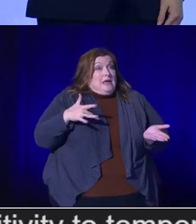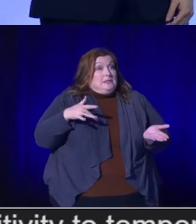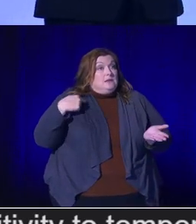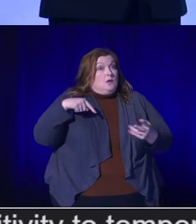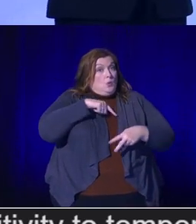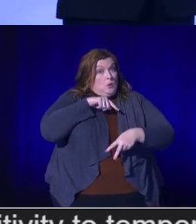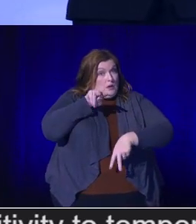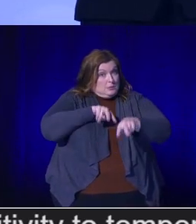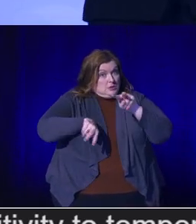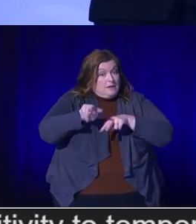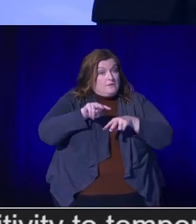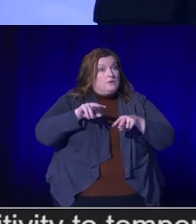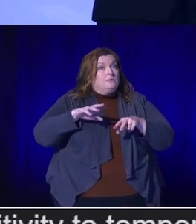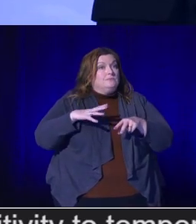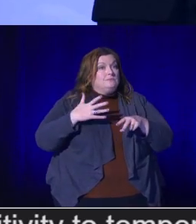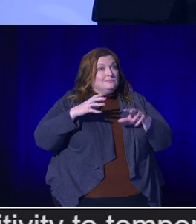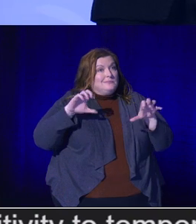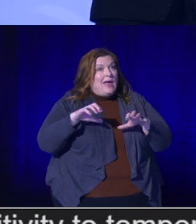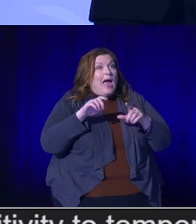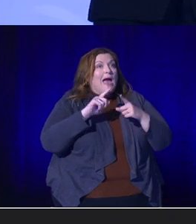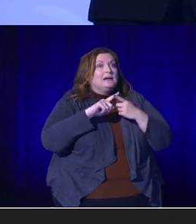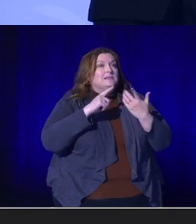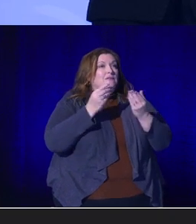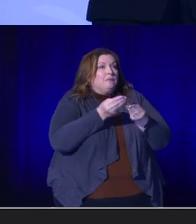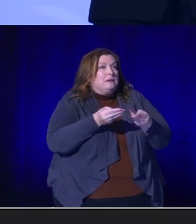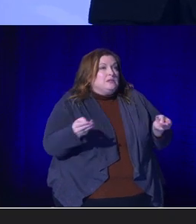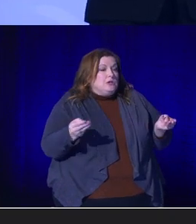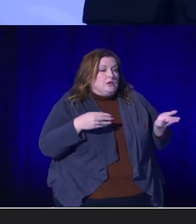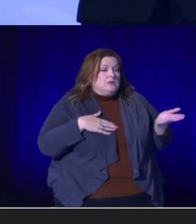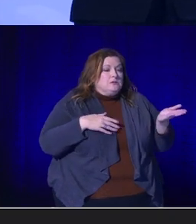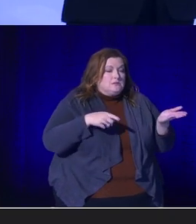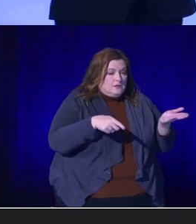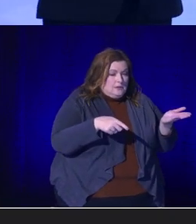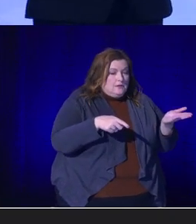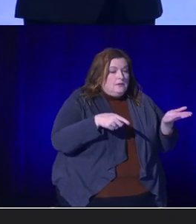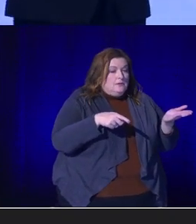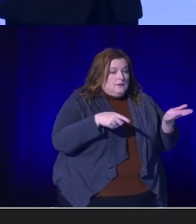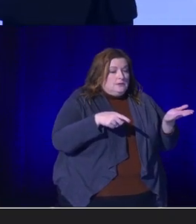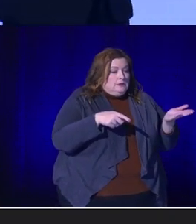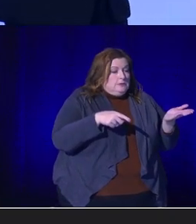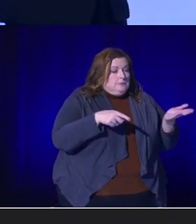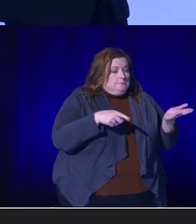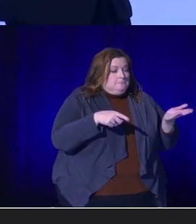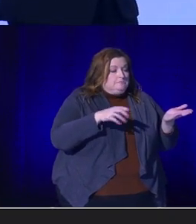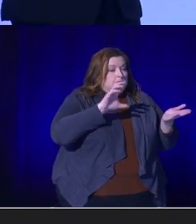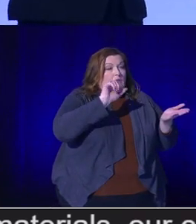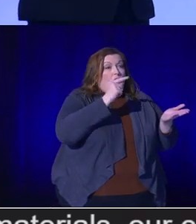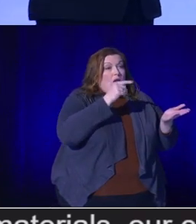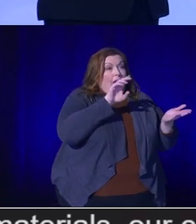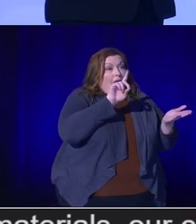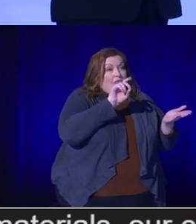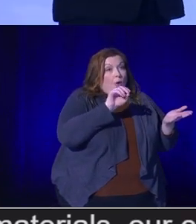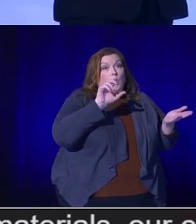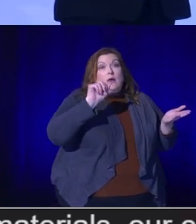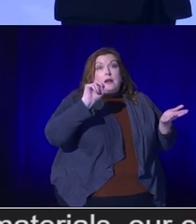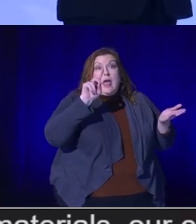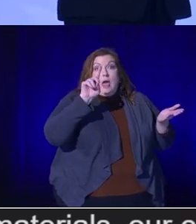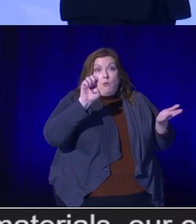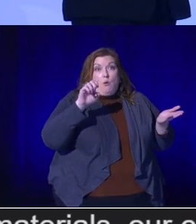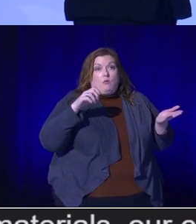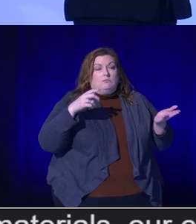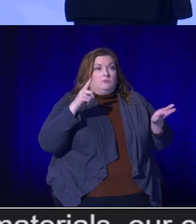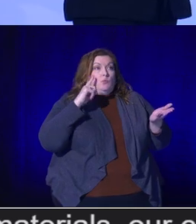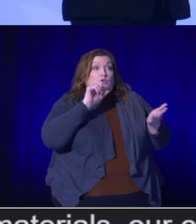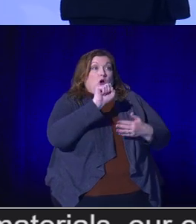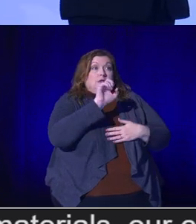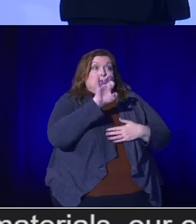observed on our active materials, our cathode and our anode, which are solid materials. So we think that these thermal coefficients